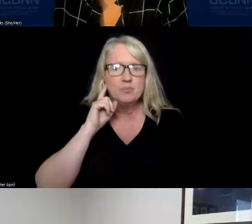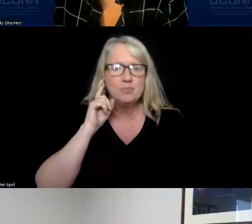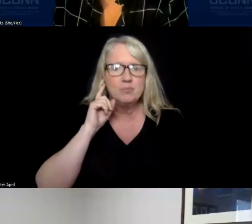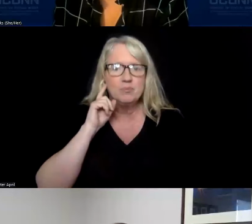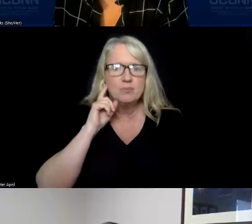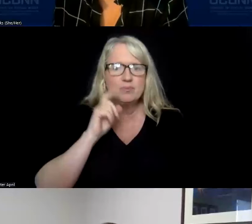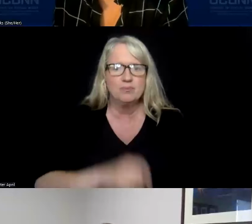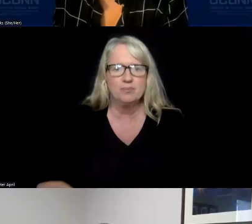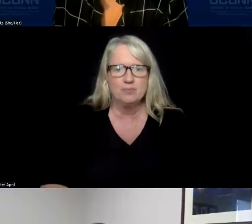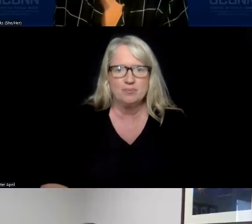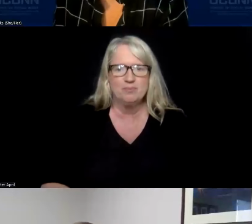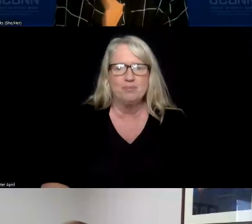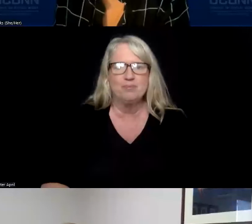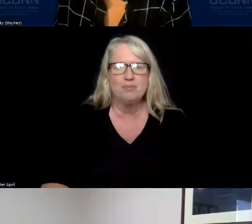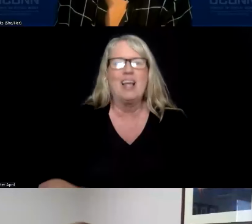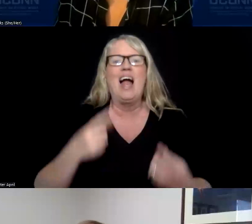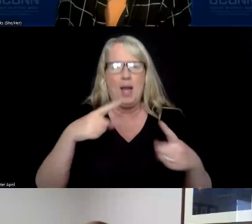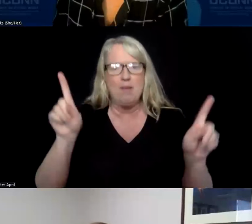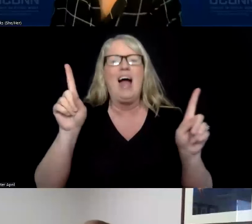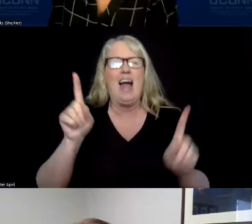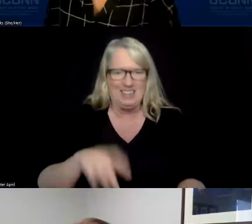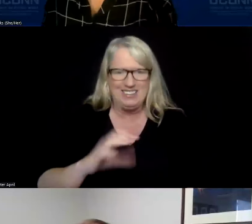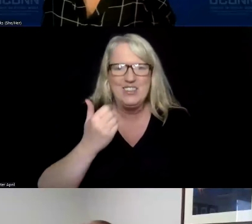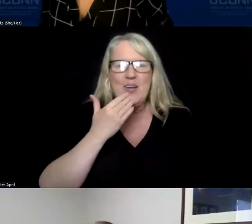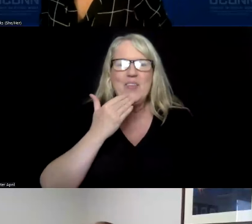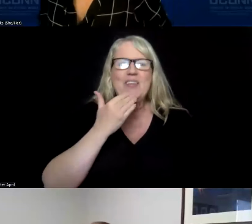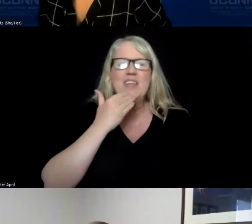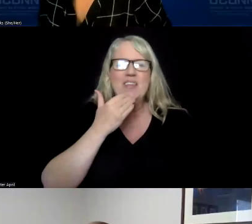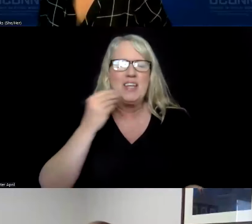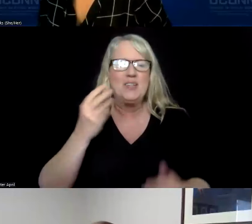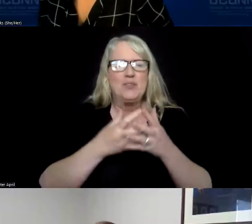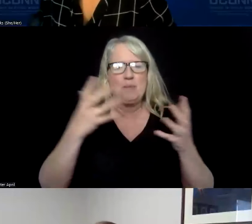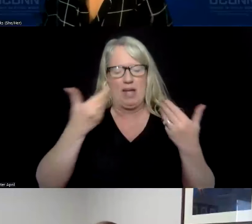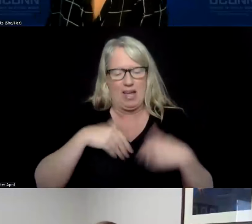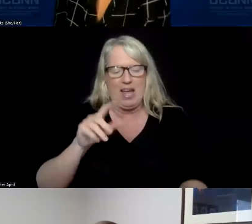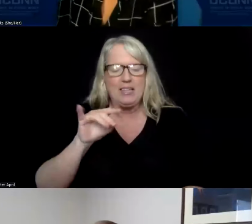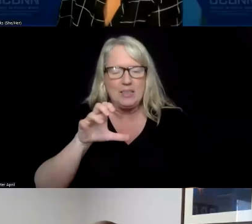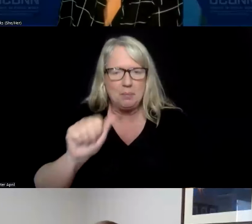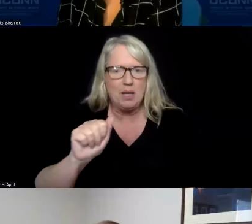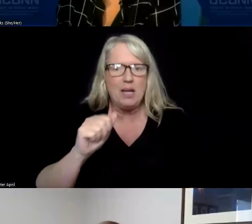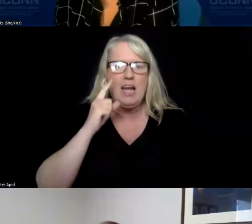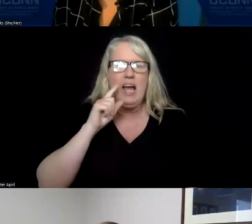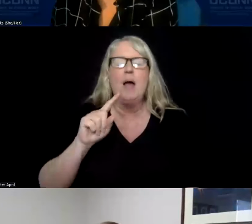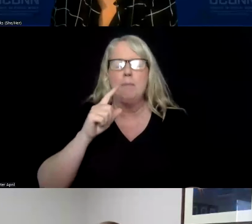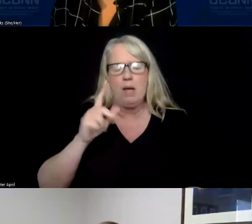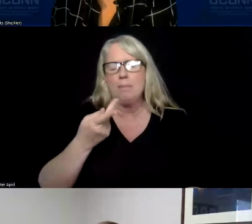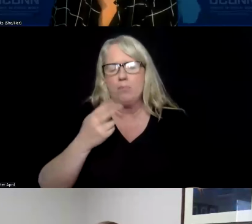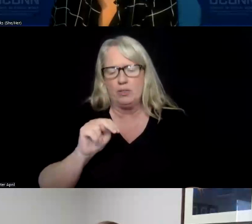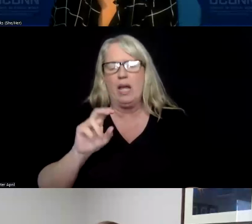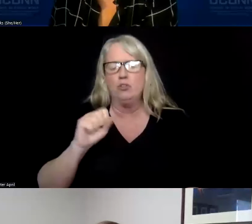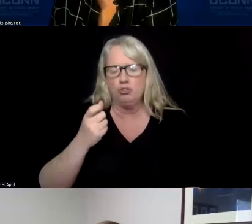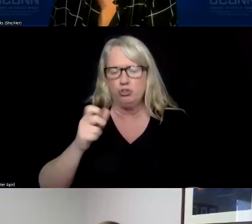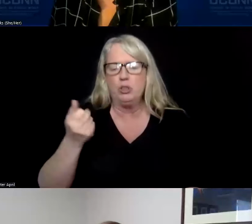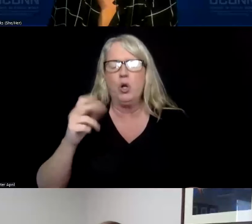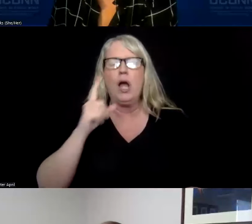And you're on, there you go. I'm off mute now. Yeah, so thank you so much. And I'm Tina Jones. My pronouns are she and her. I'm a 60-year-old